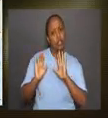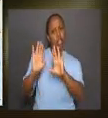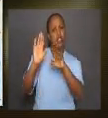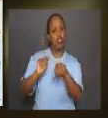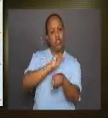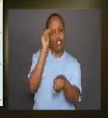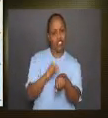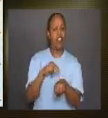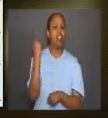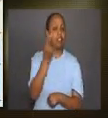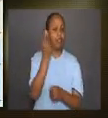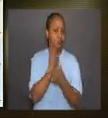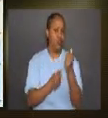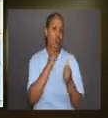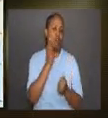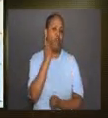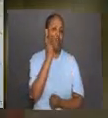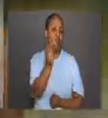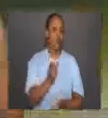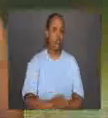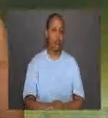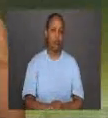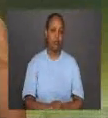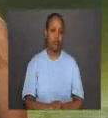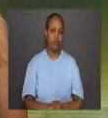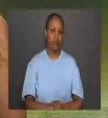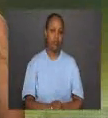by its own national interest.